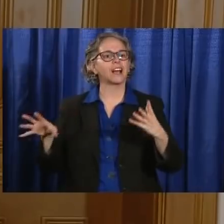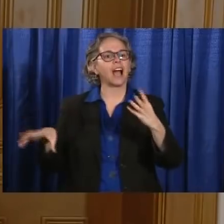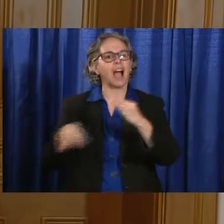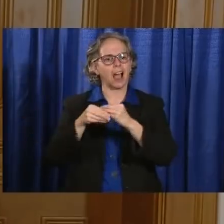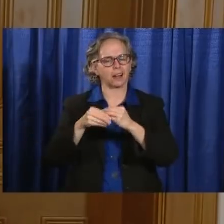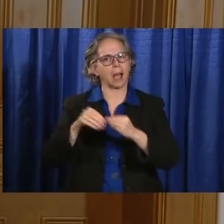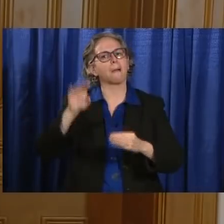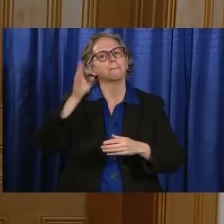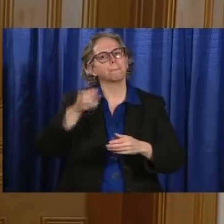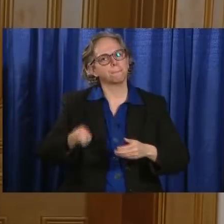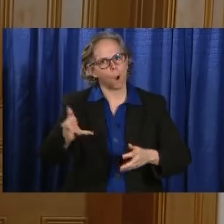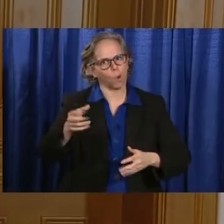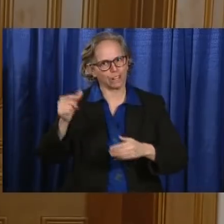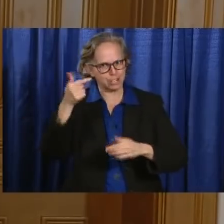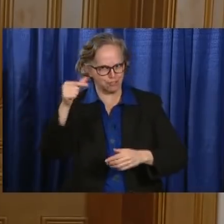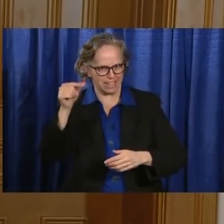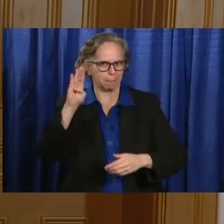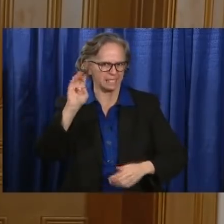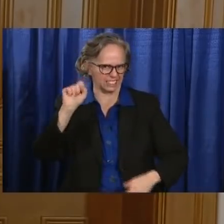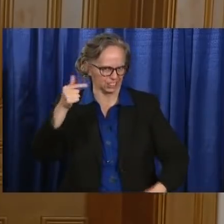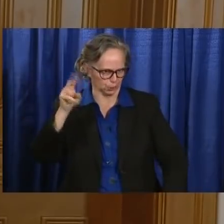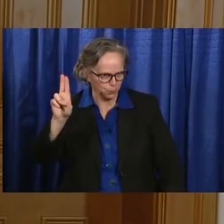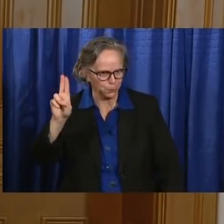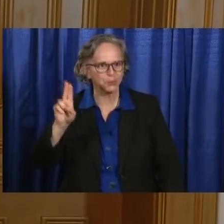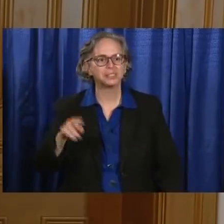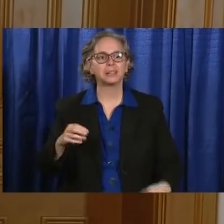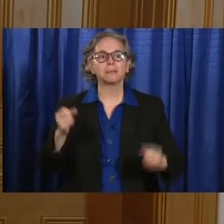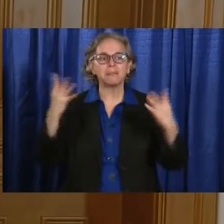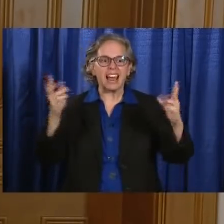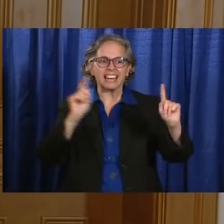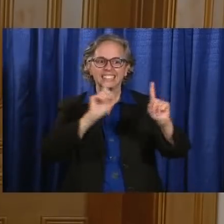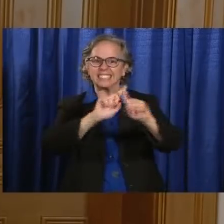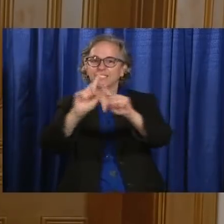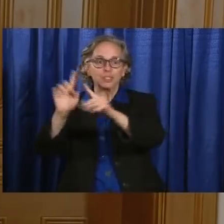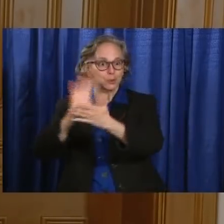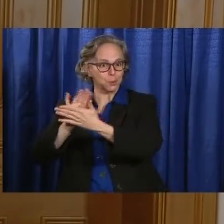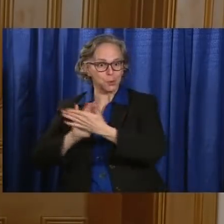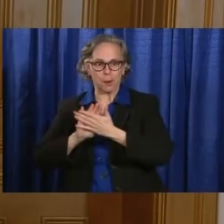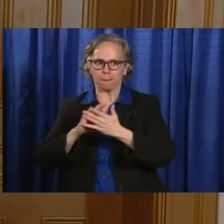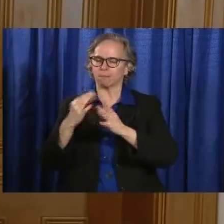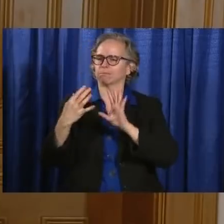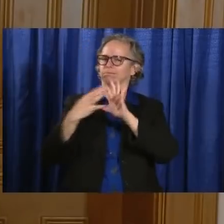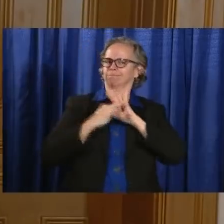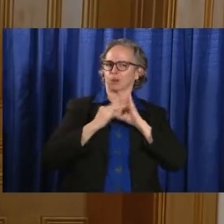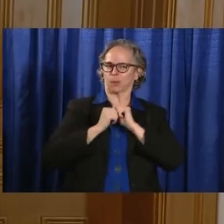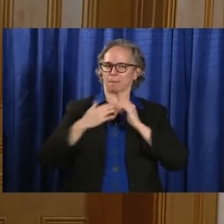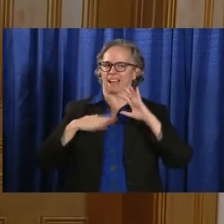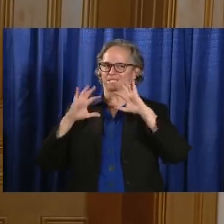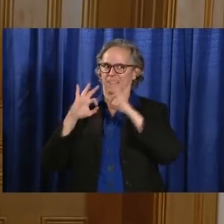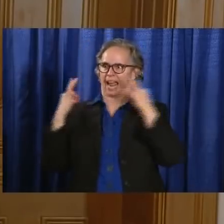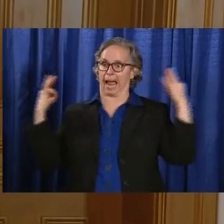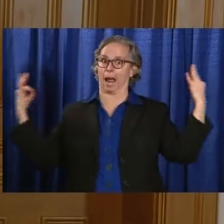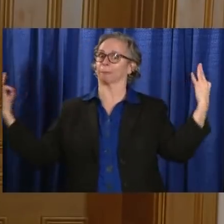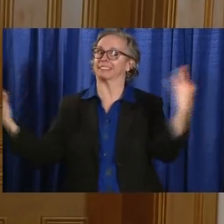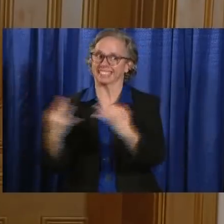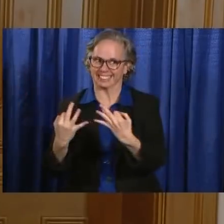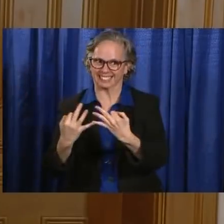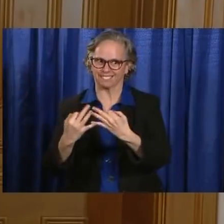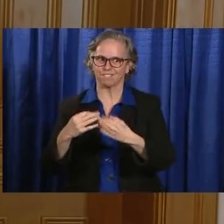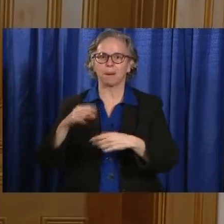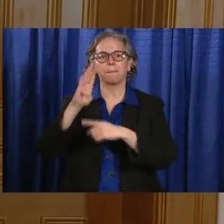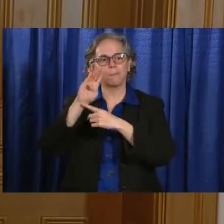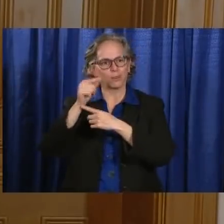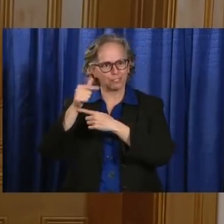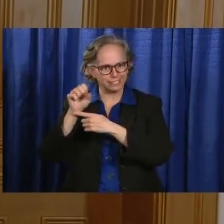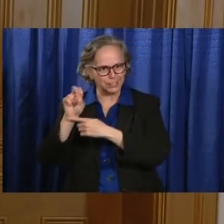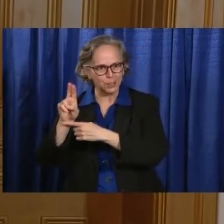have different meanings in our family. We've got a large family. Bowling Green tie. My cousin Nick goes